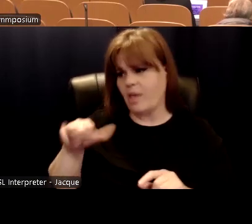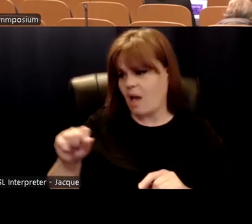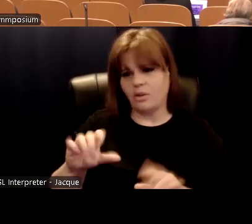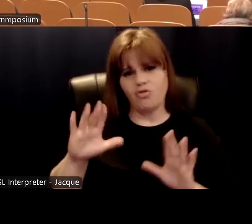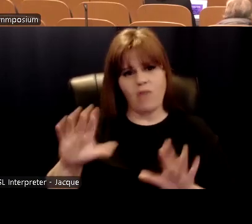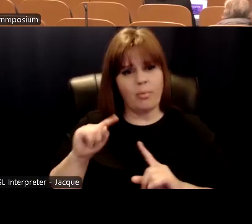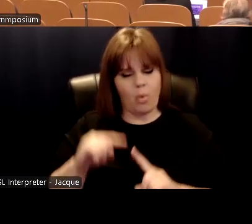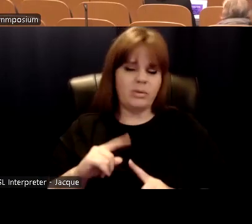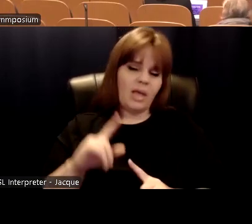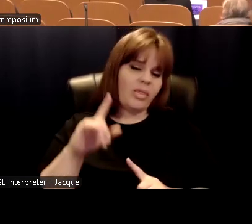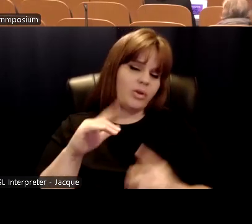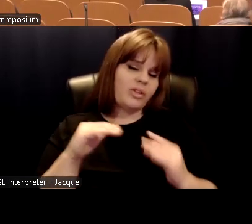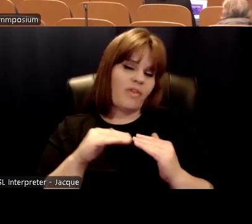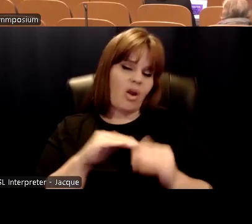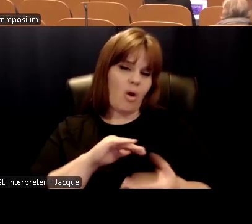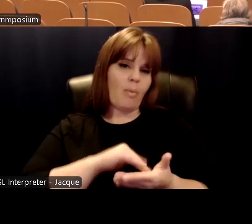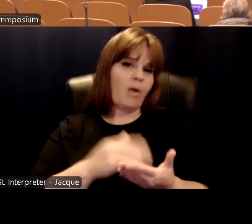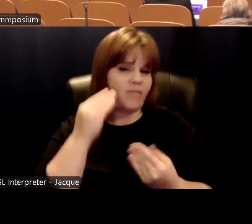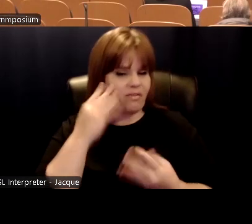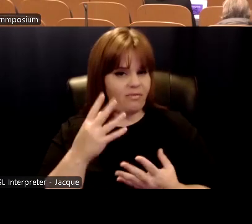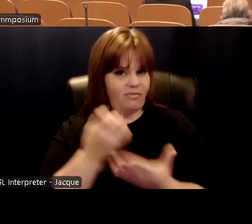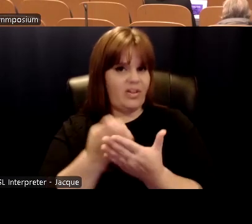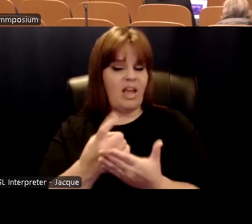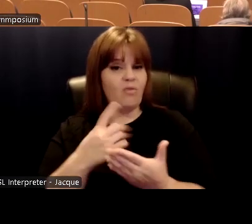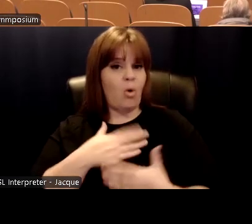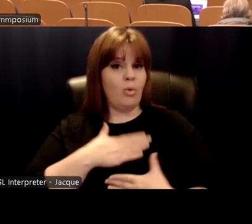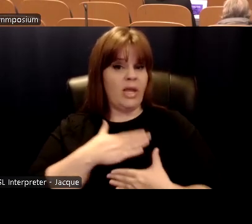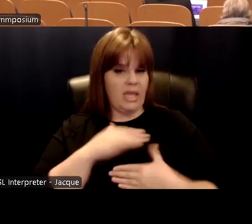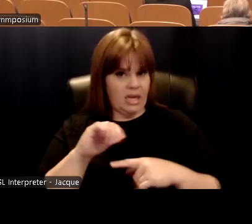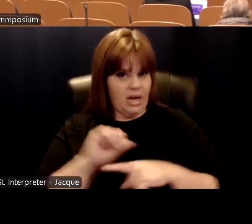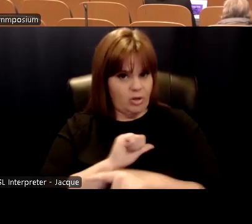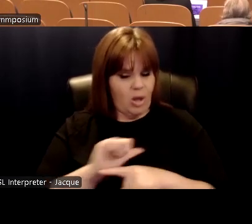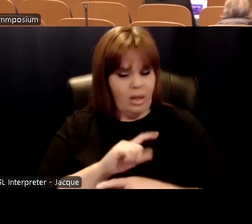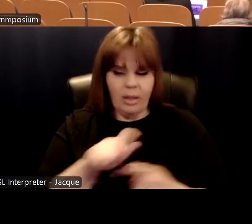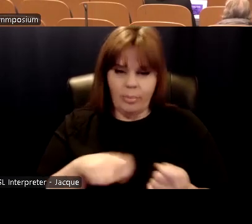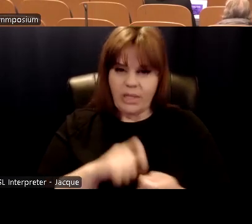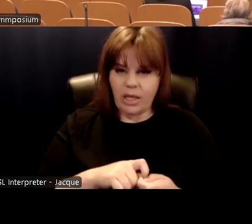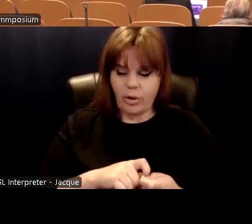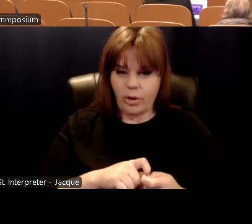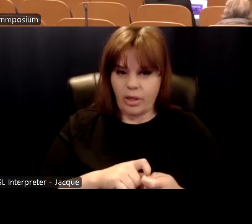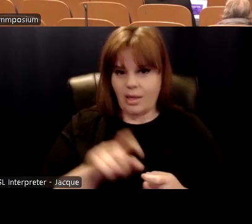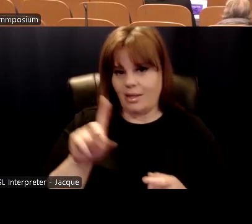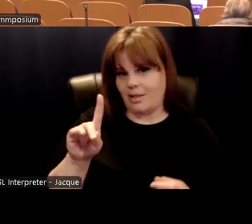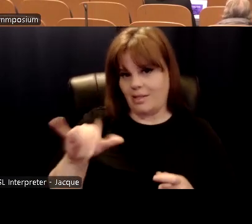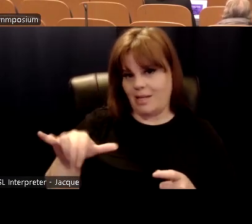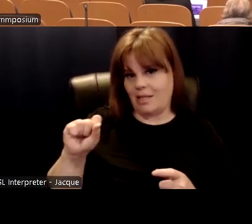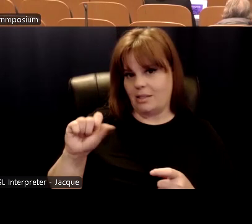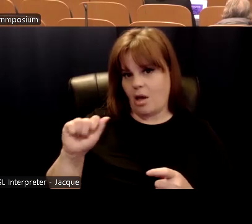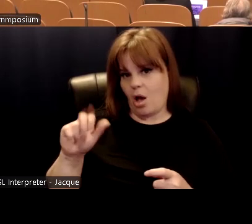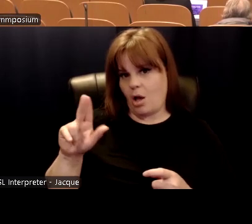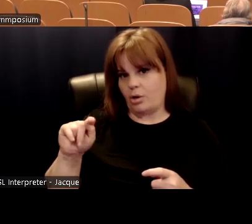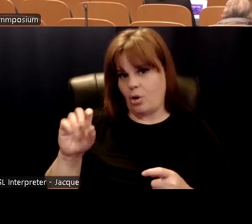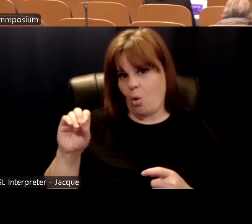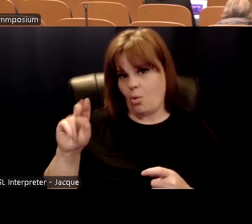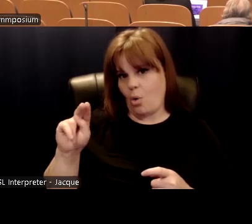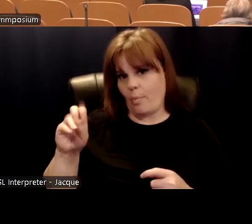there's actually a fair amount of evidence for breathing exercises, and particularly in dysautonomia and some of the symptoms that